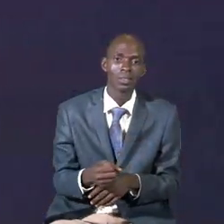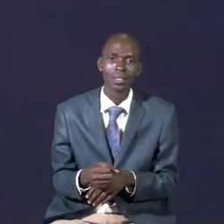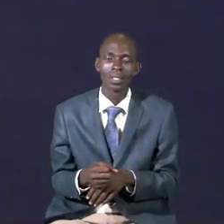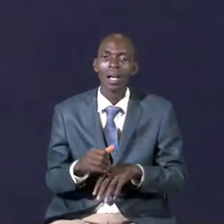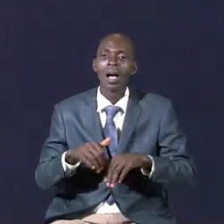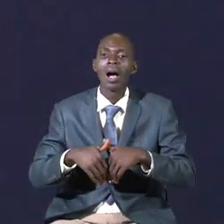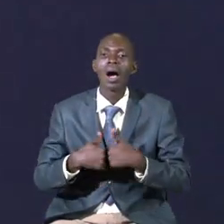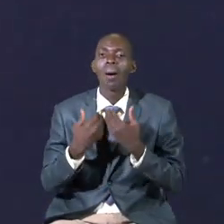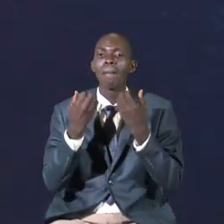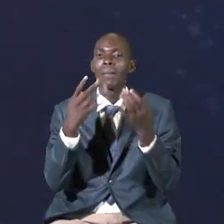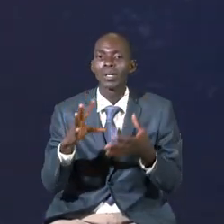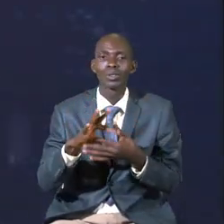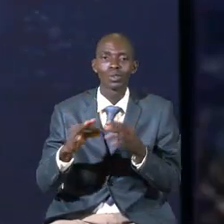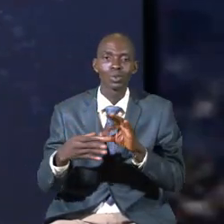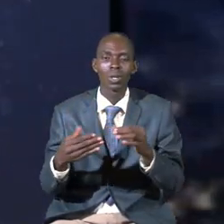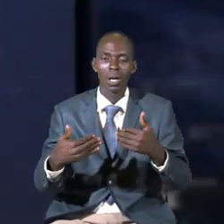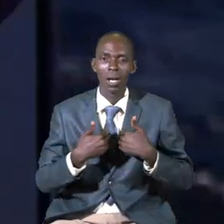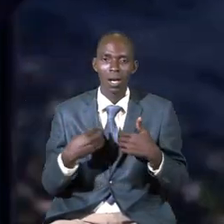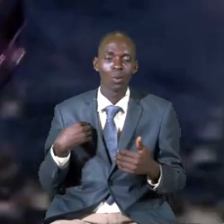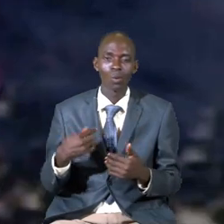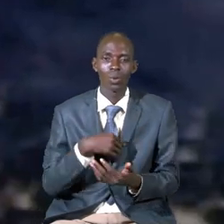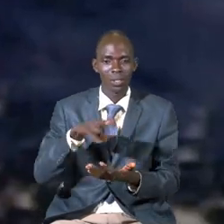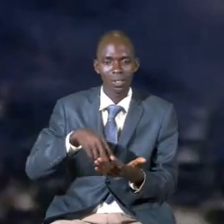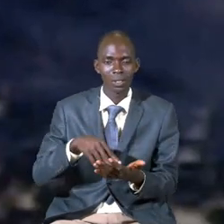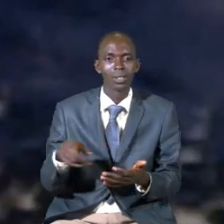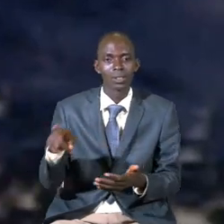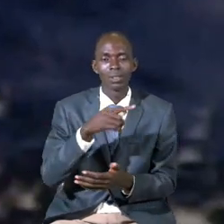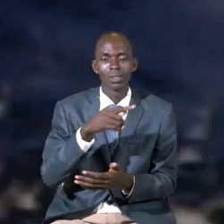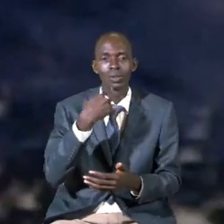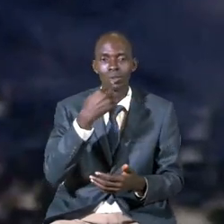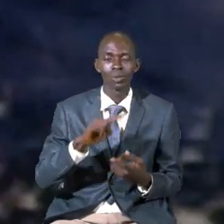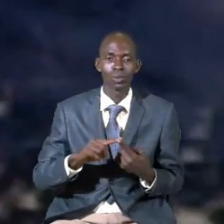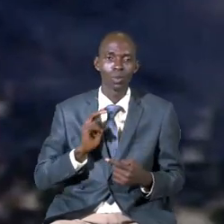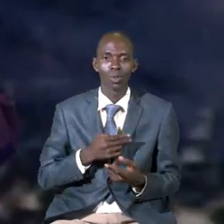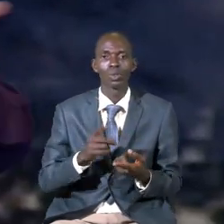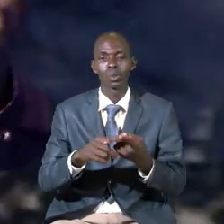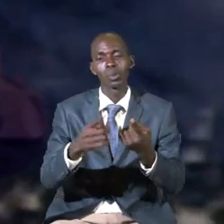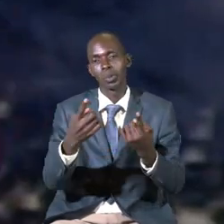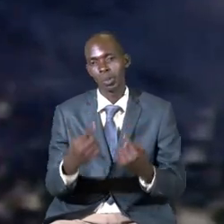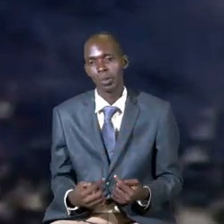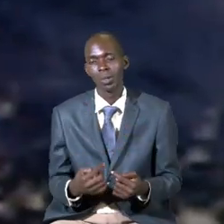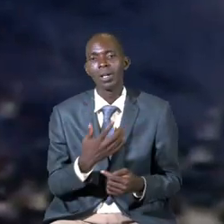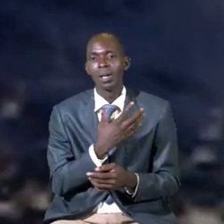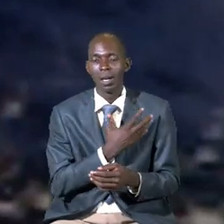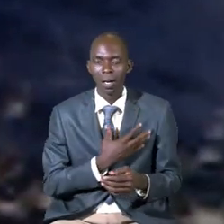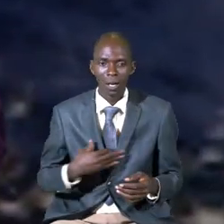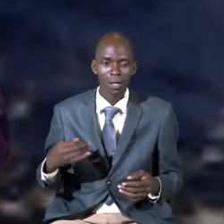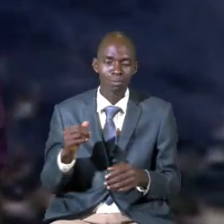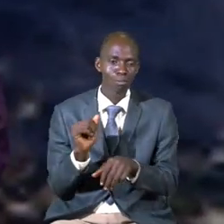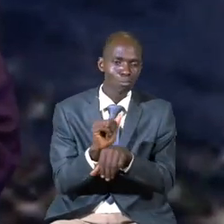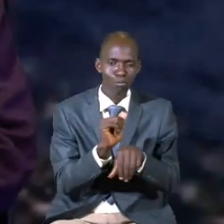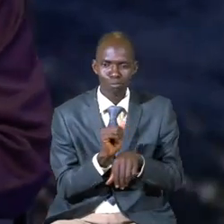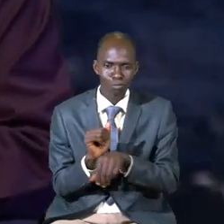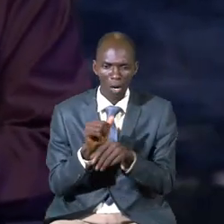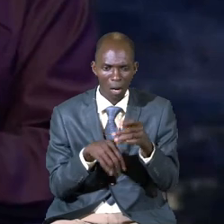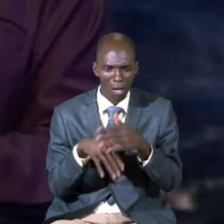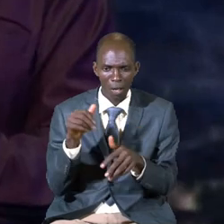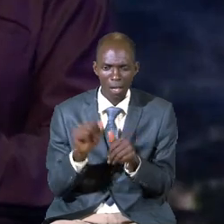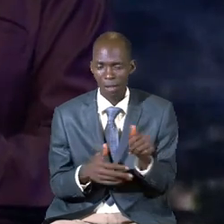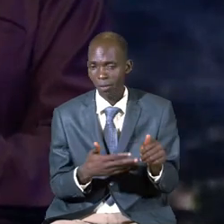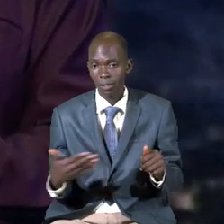wearage they told us to come and then they walked out everything and when we got